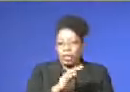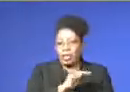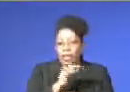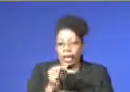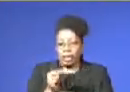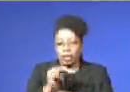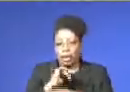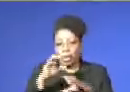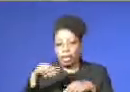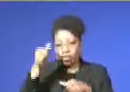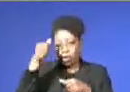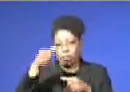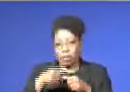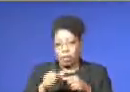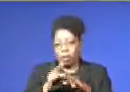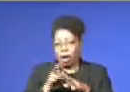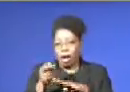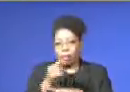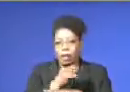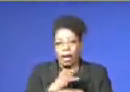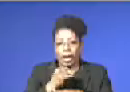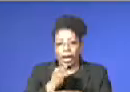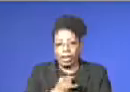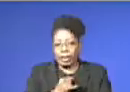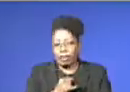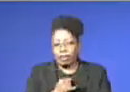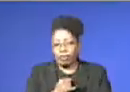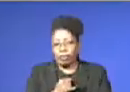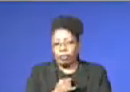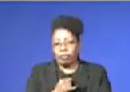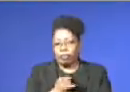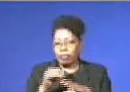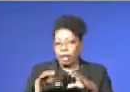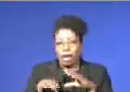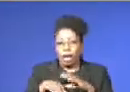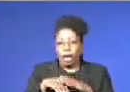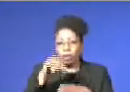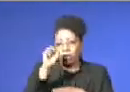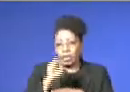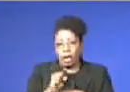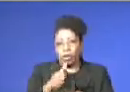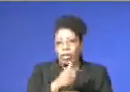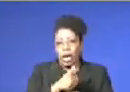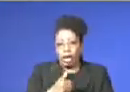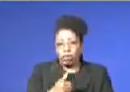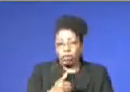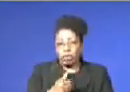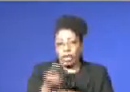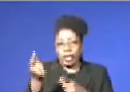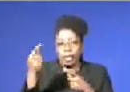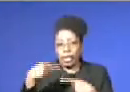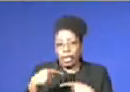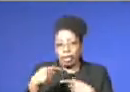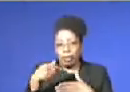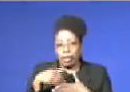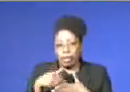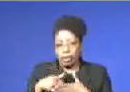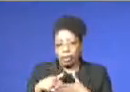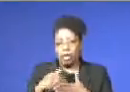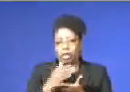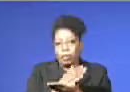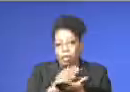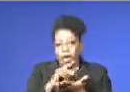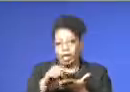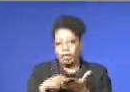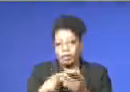I can remember, Harbour Island, Out Andrews. All those persons came in to be a part